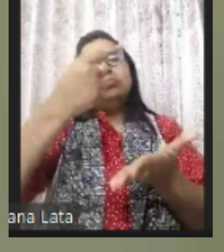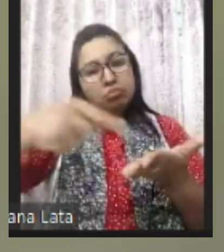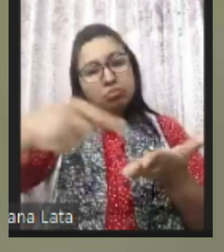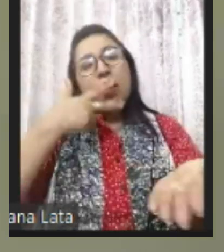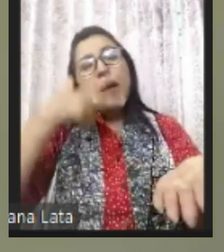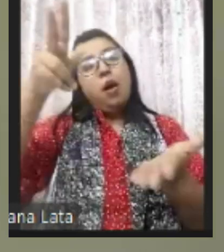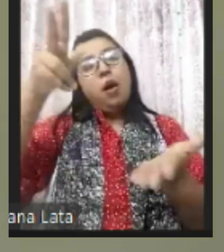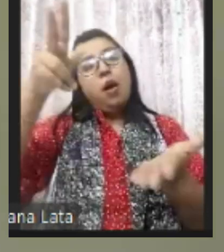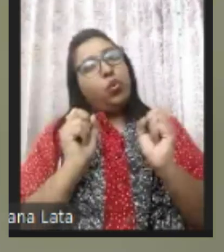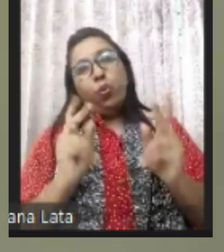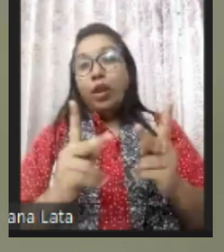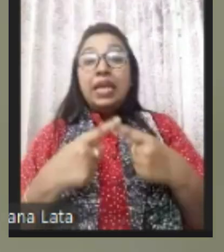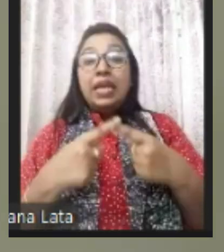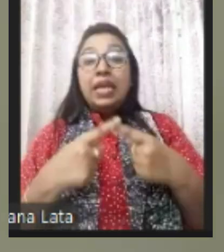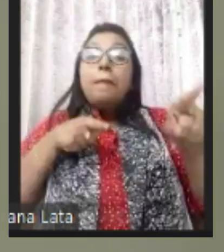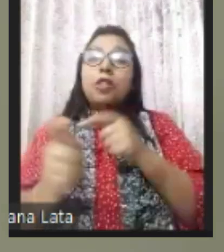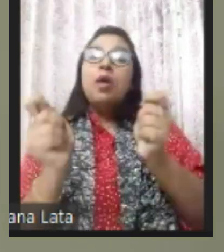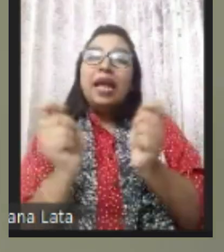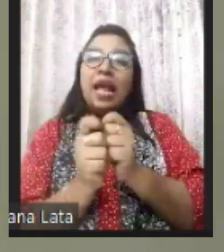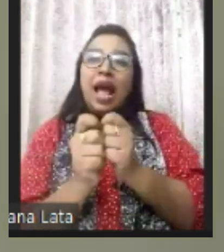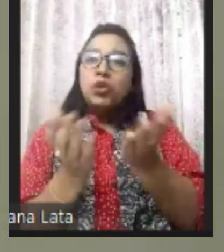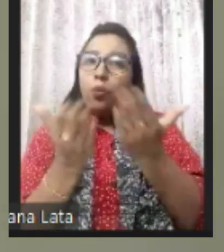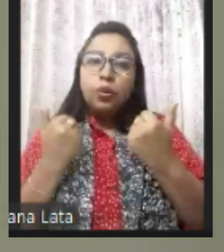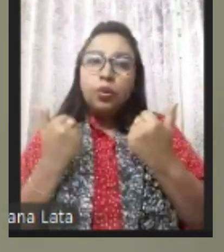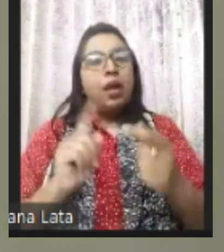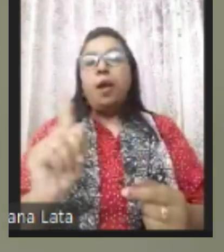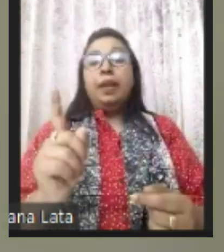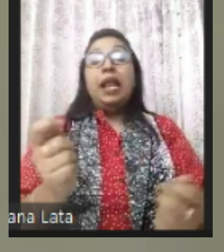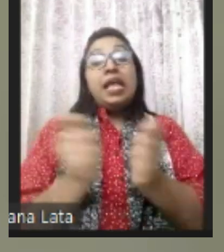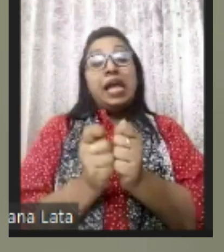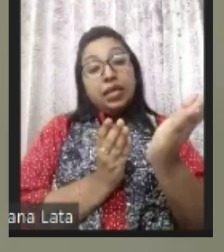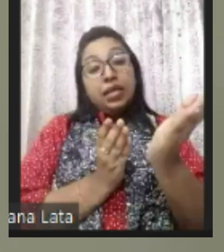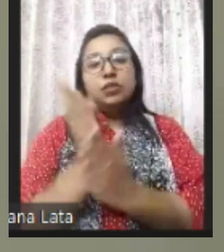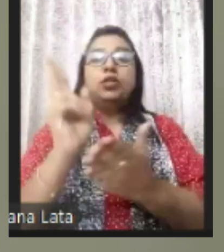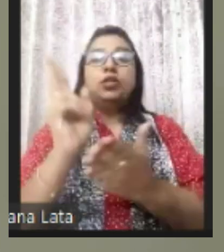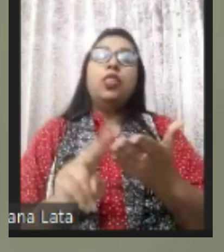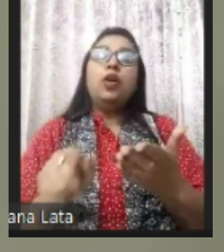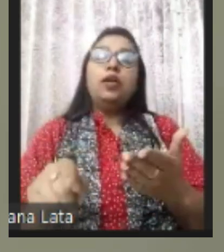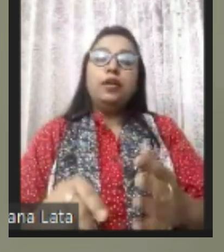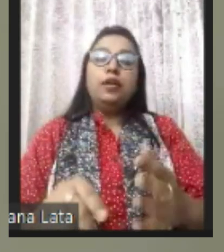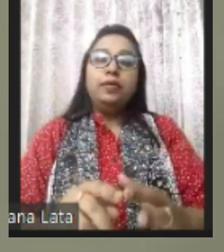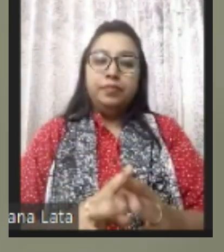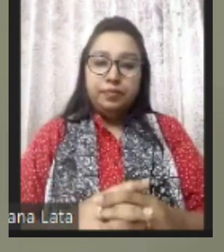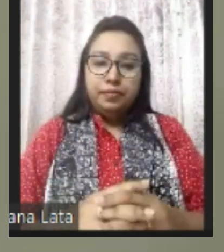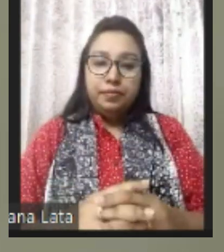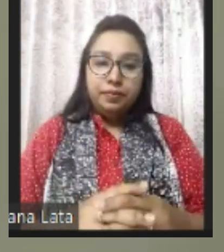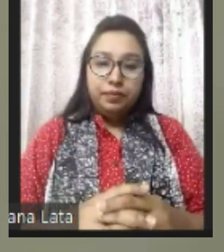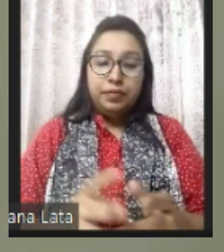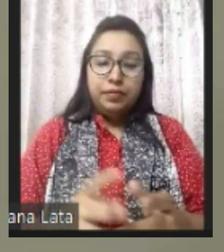and we'll discuss that further. We've made our national portal accessible. We're making sure from A2I ICT division that all